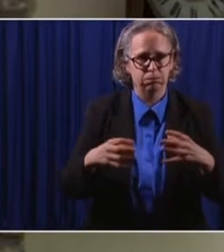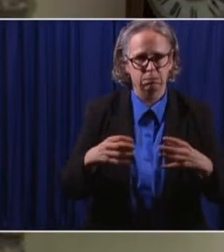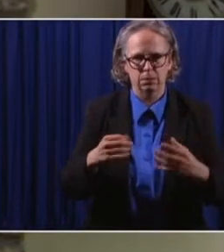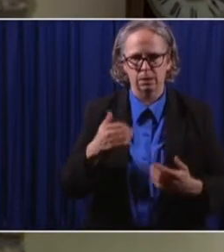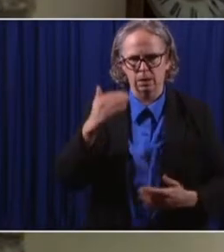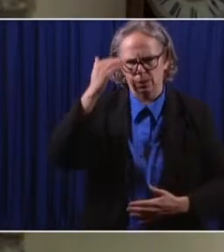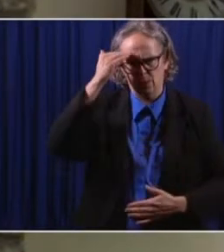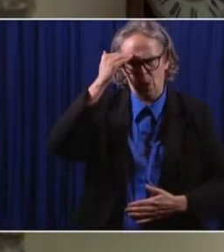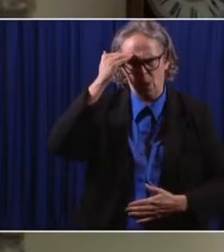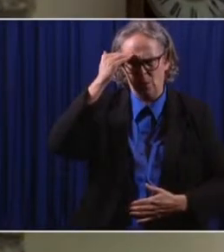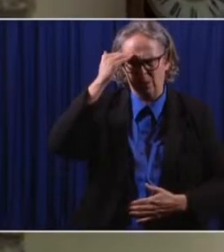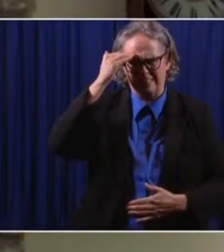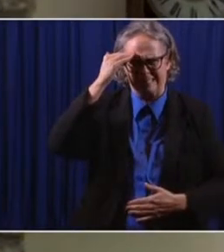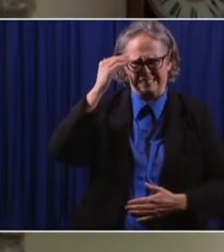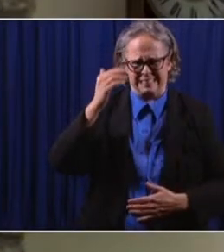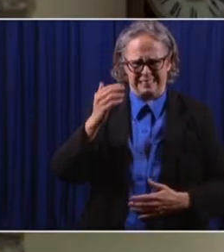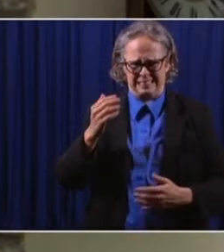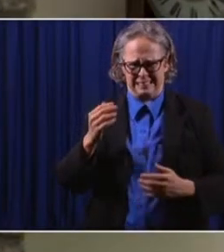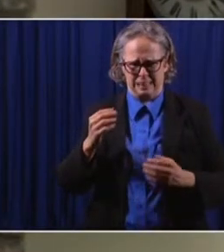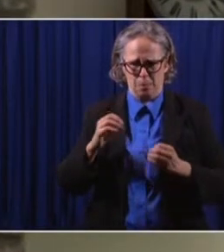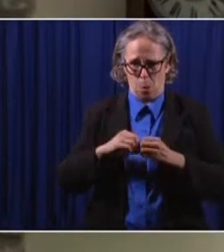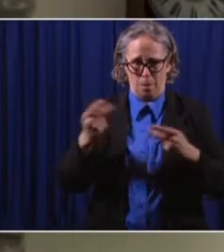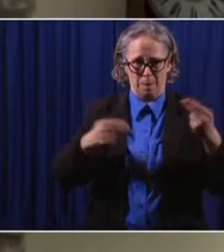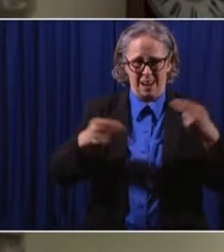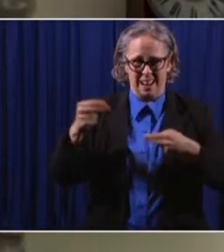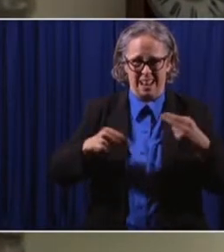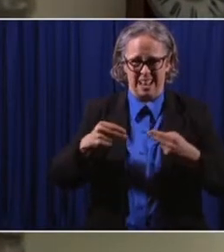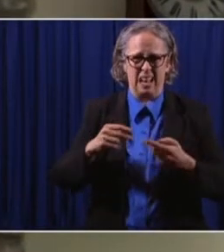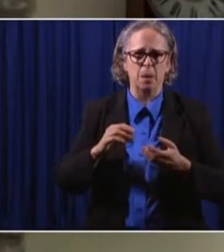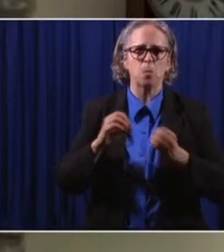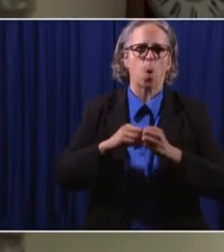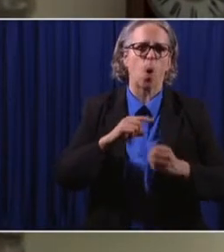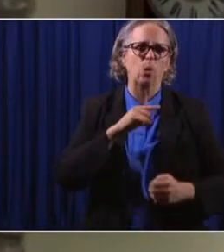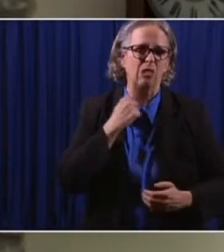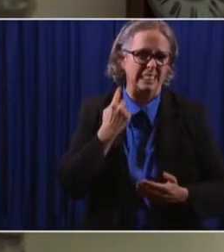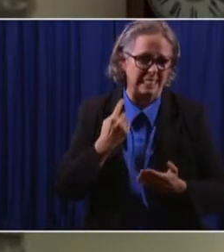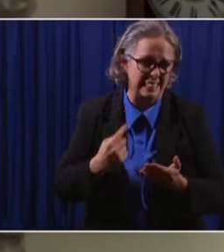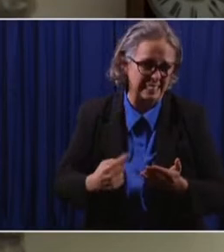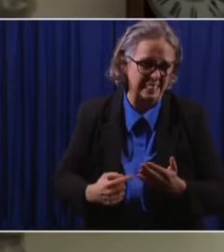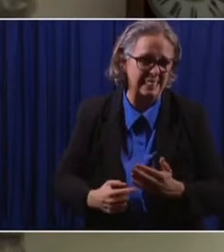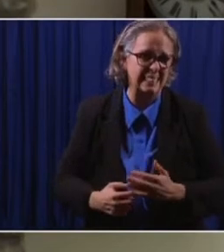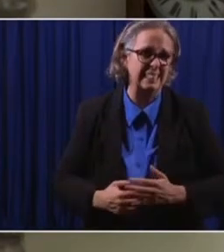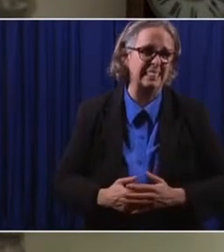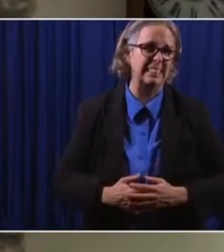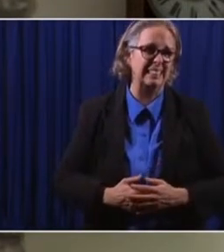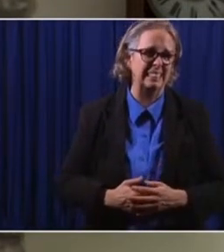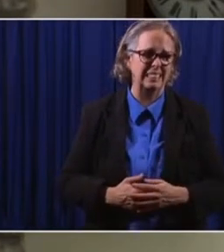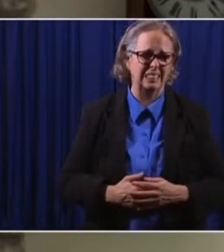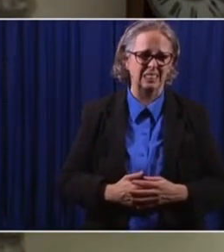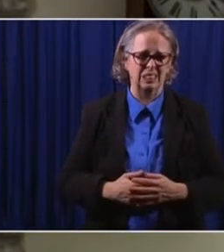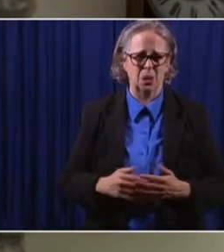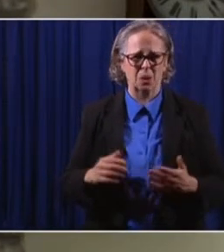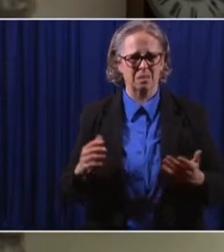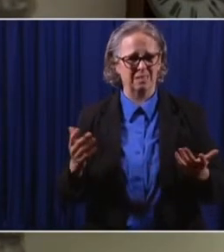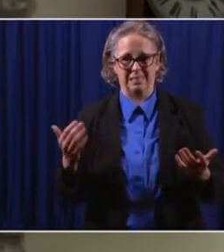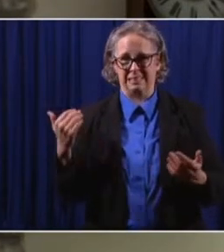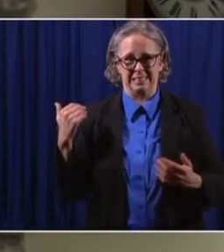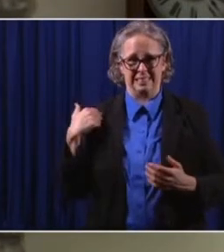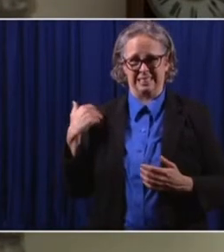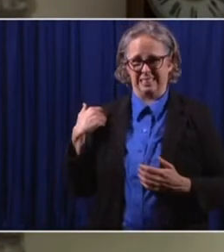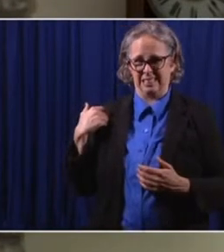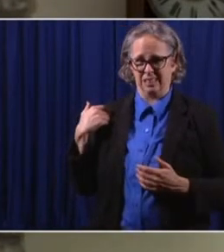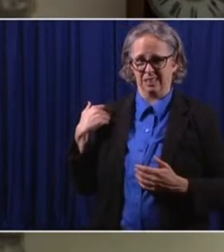cases. I'd like to take a look at what we've seen from previous long weekends this summer and what we've been seeing recently